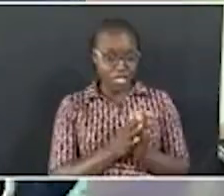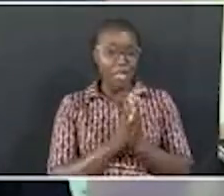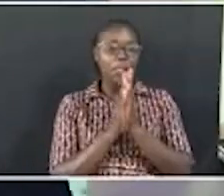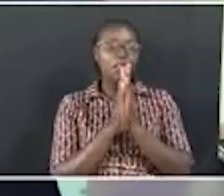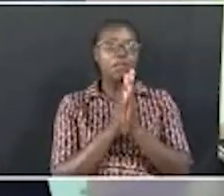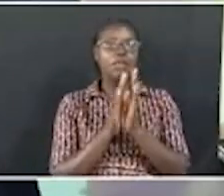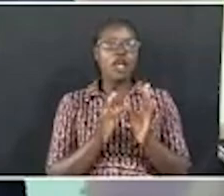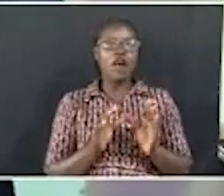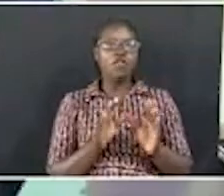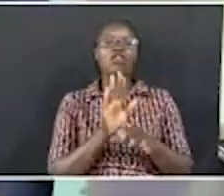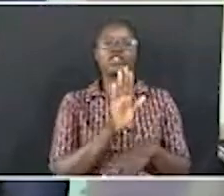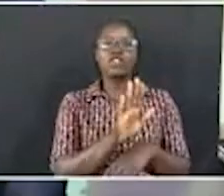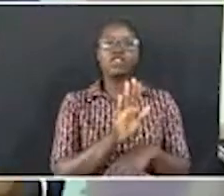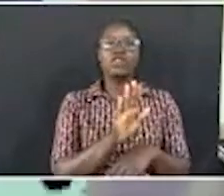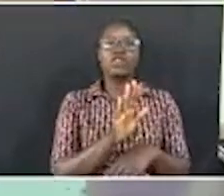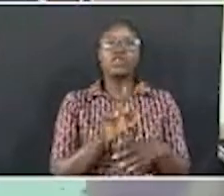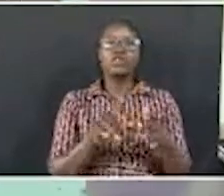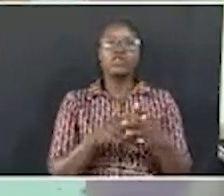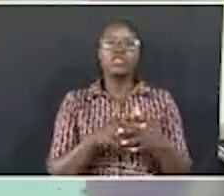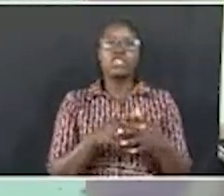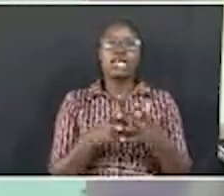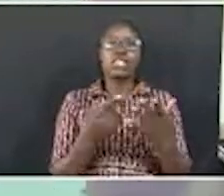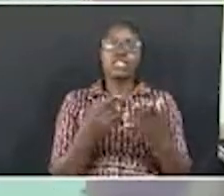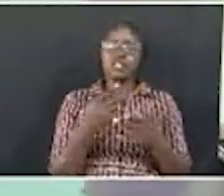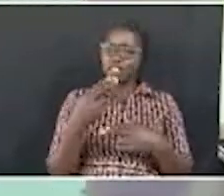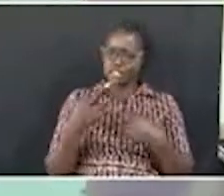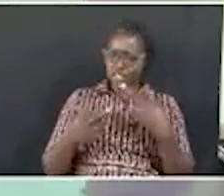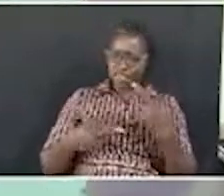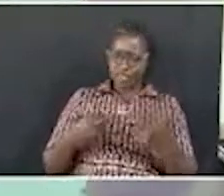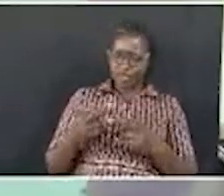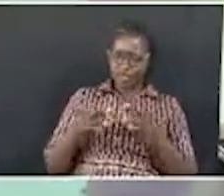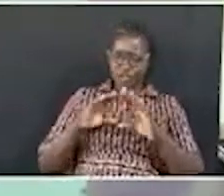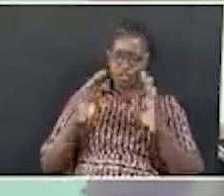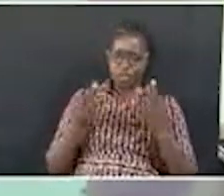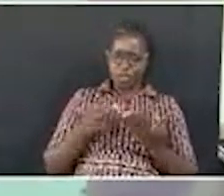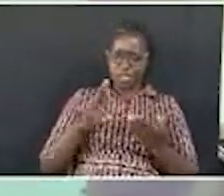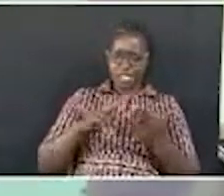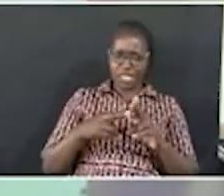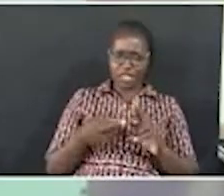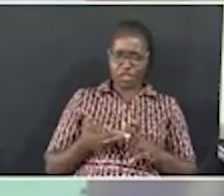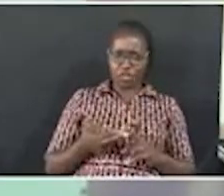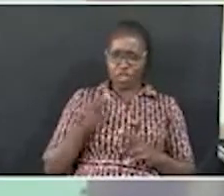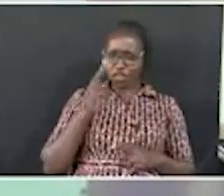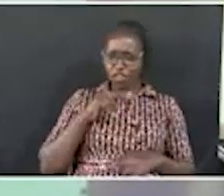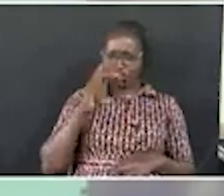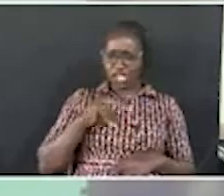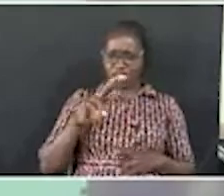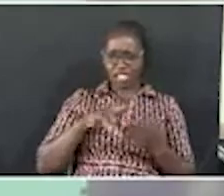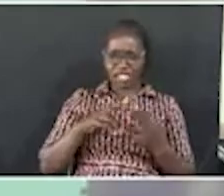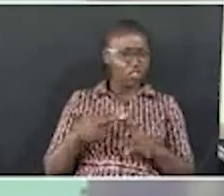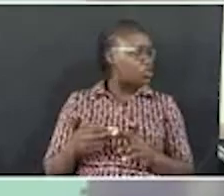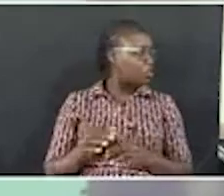Prayer forces you to start reviewing your funny relationships.